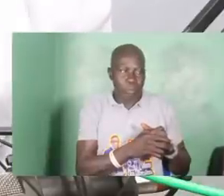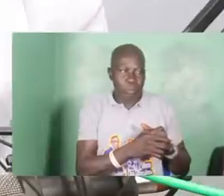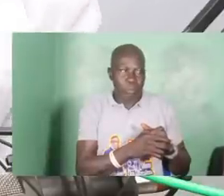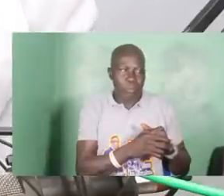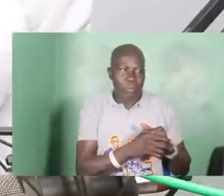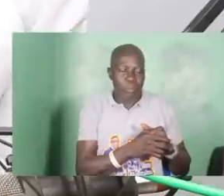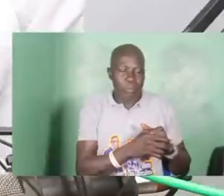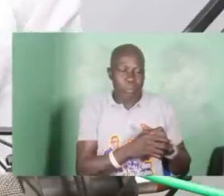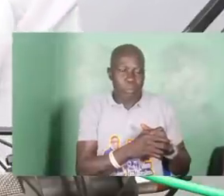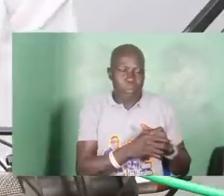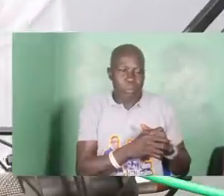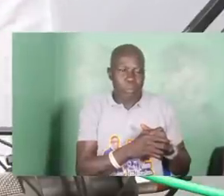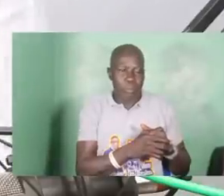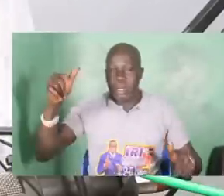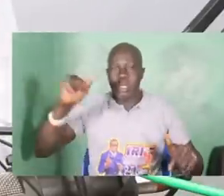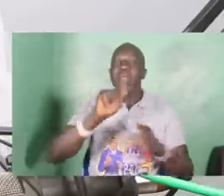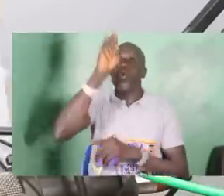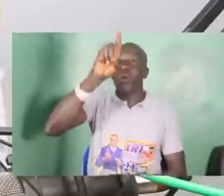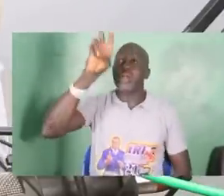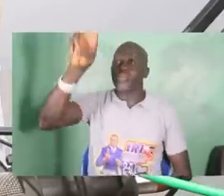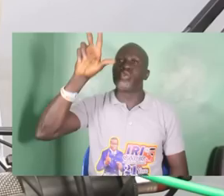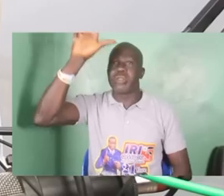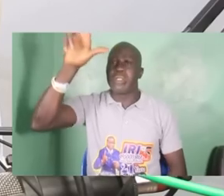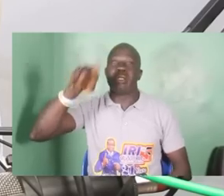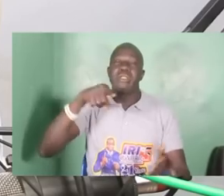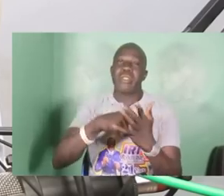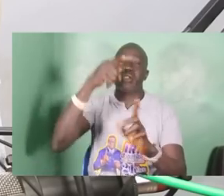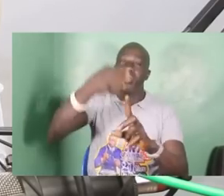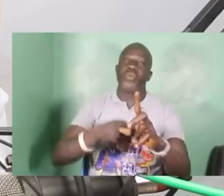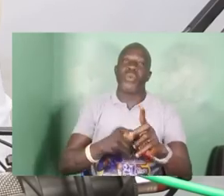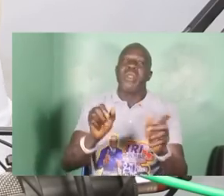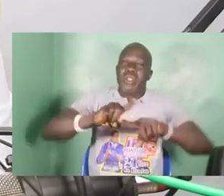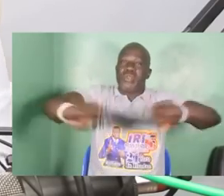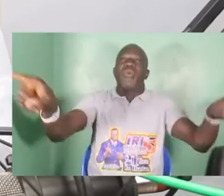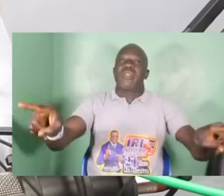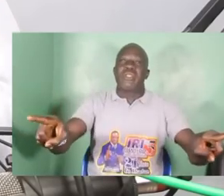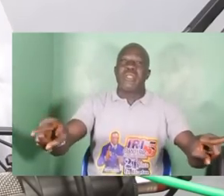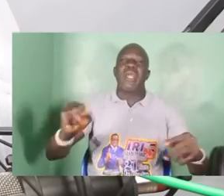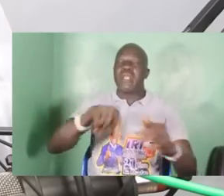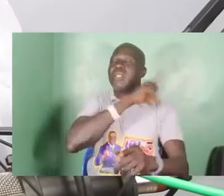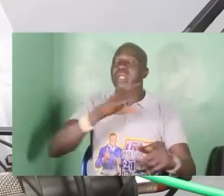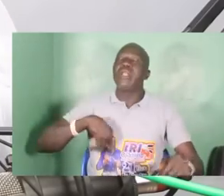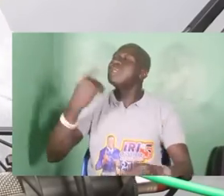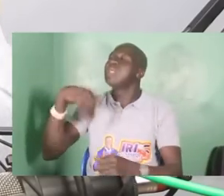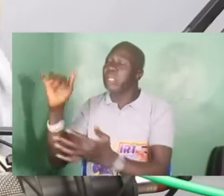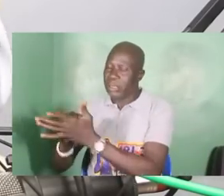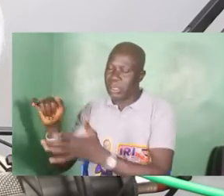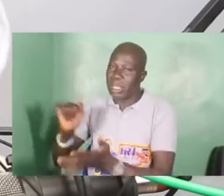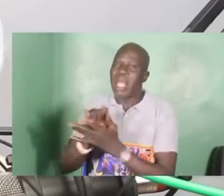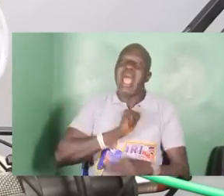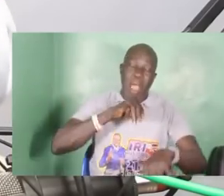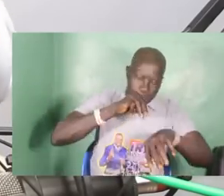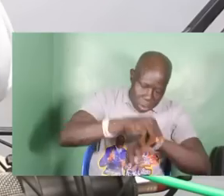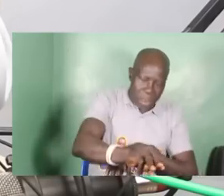For Nigeria. All that man. Tomorrow will be one, two, three, to sweet. Beside that, one, two, three. Around Tony. Is it different? Only one minister. The last 7 minutes. I